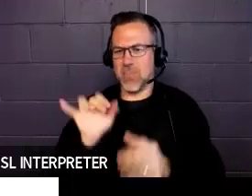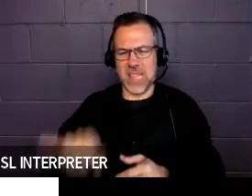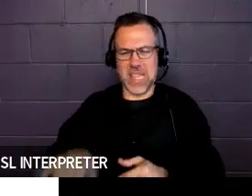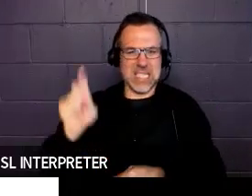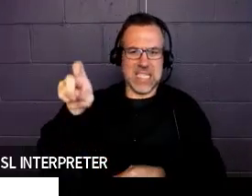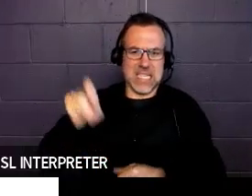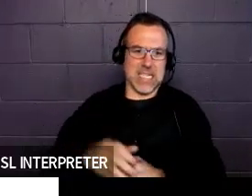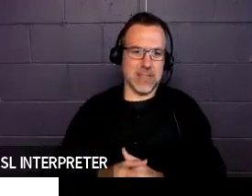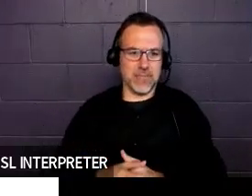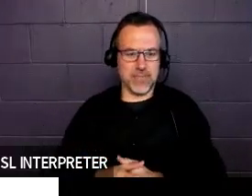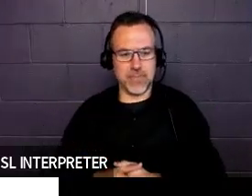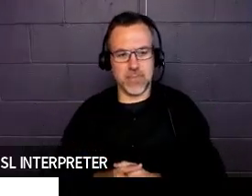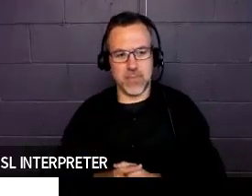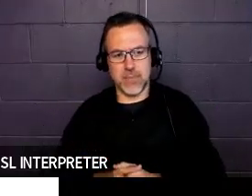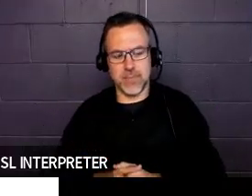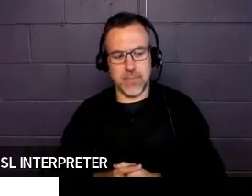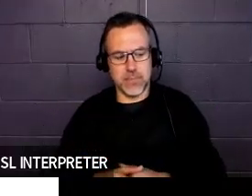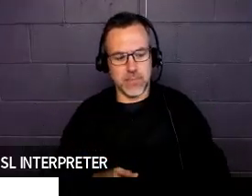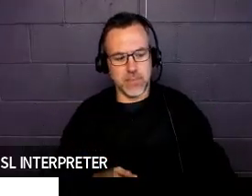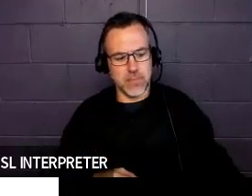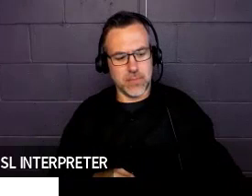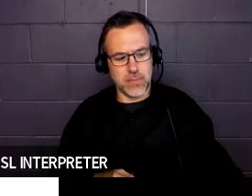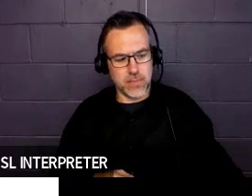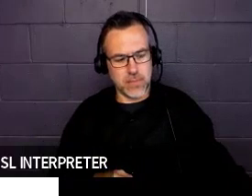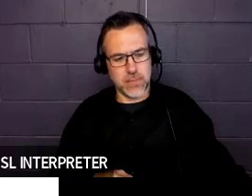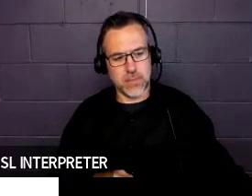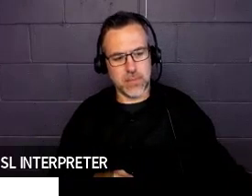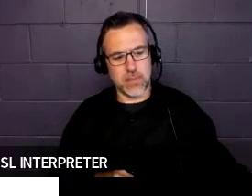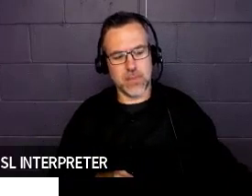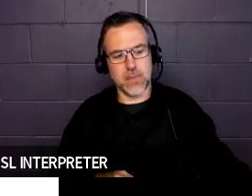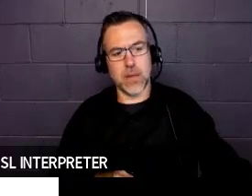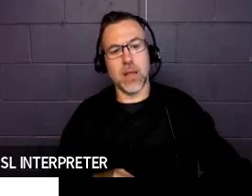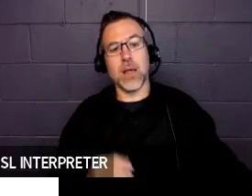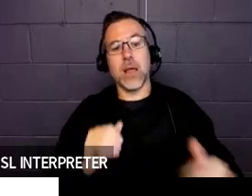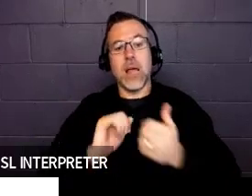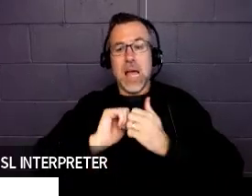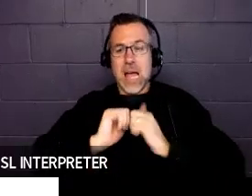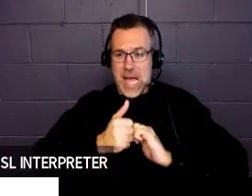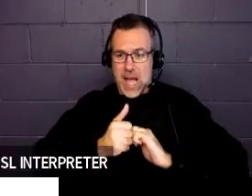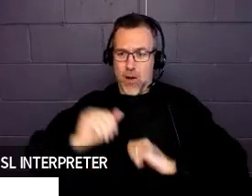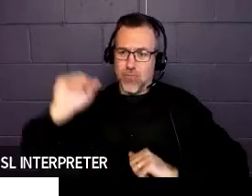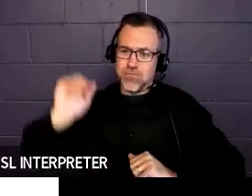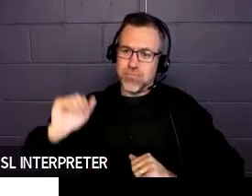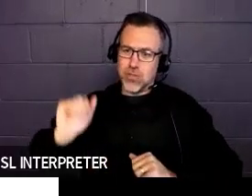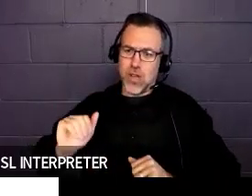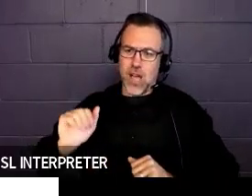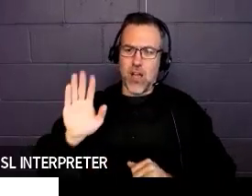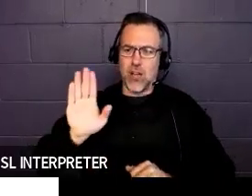So, and in conjunction with that, how the child's disability